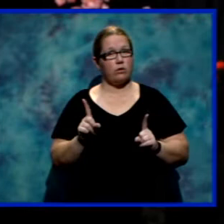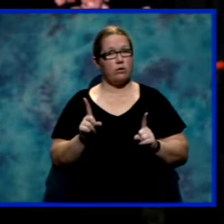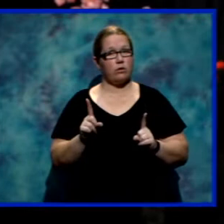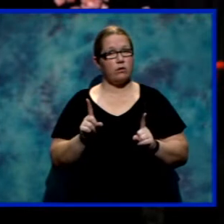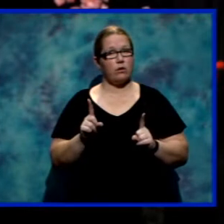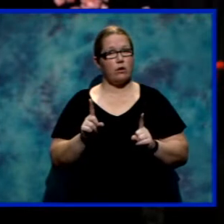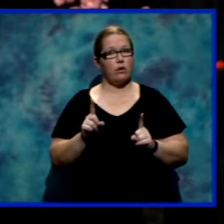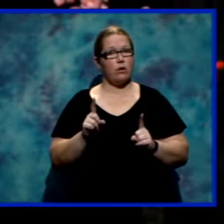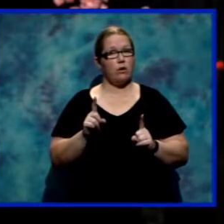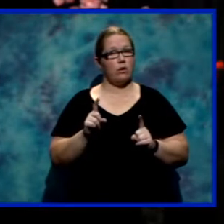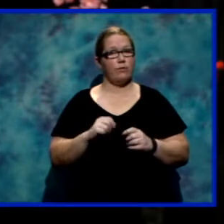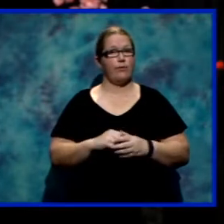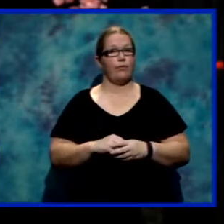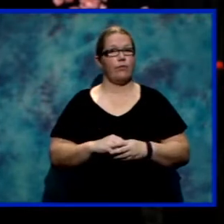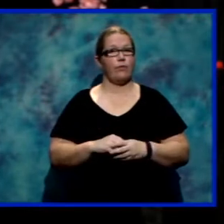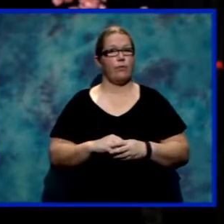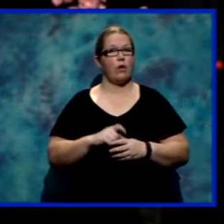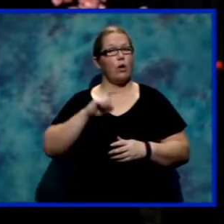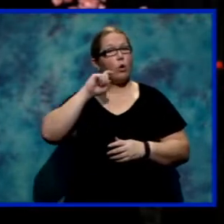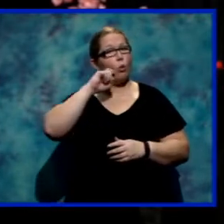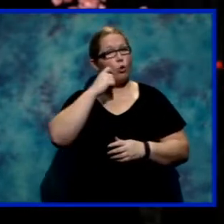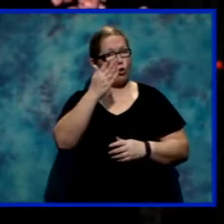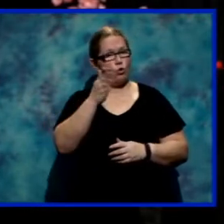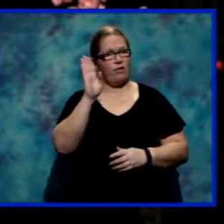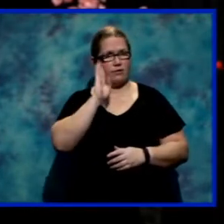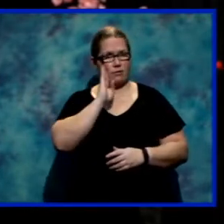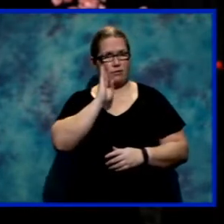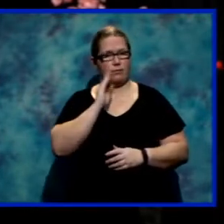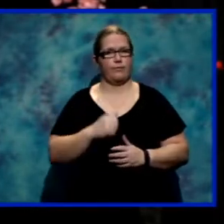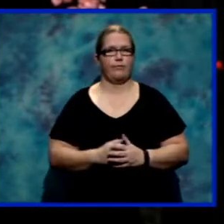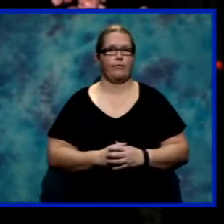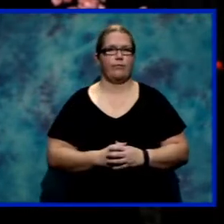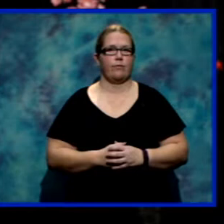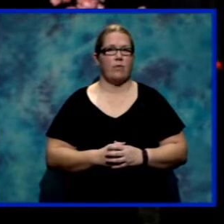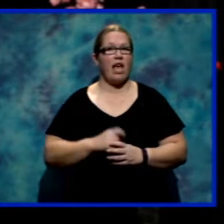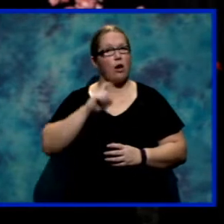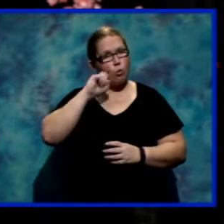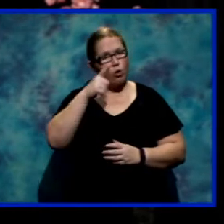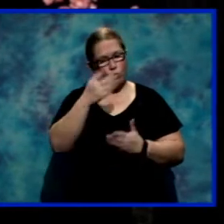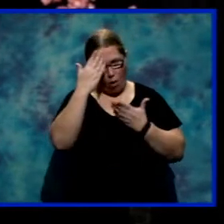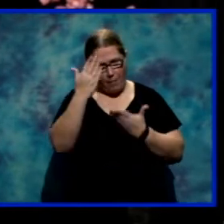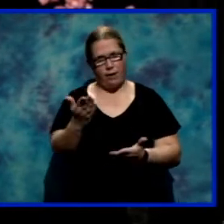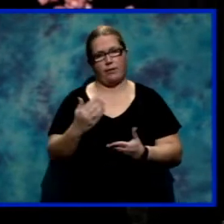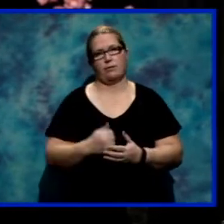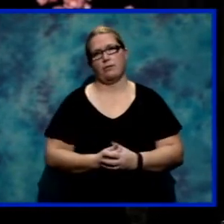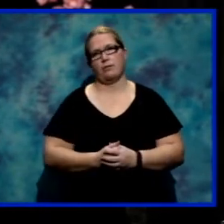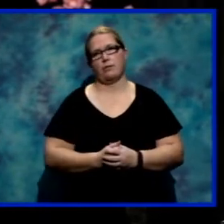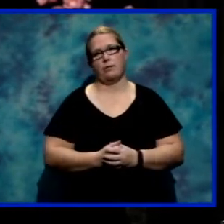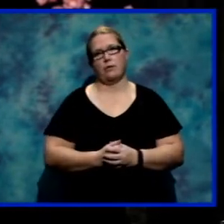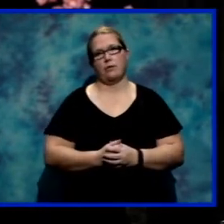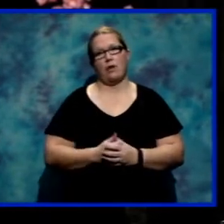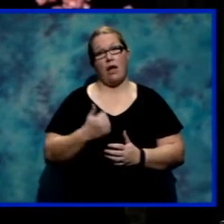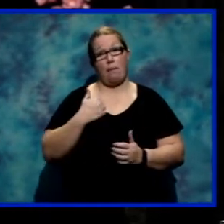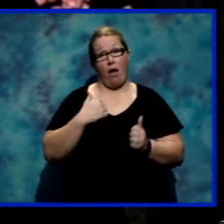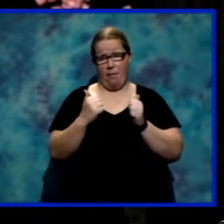will you listen? And will you obey? And my mate